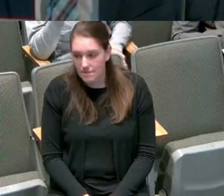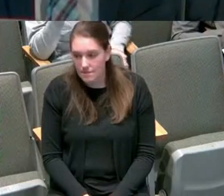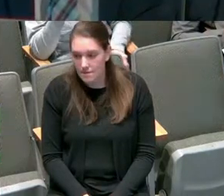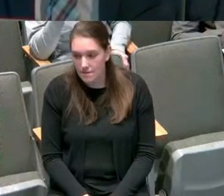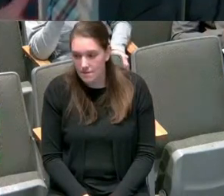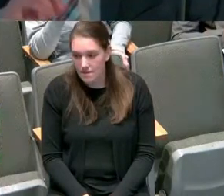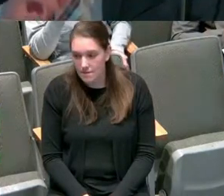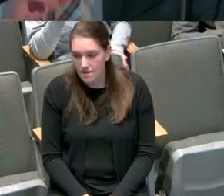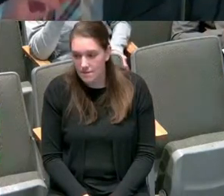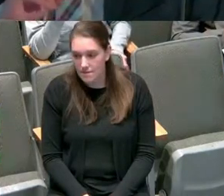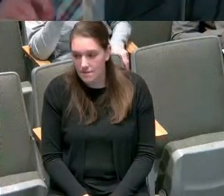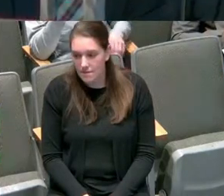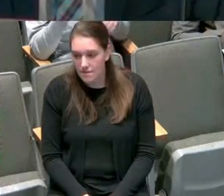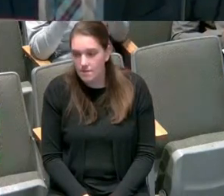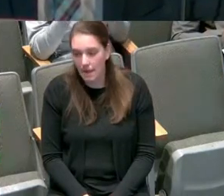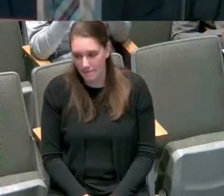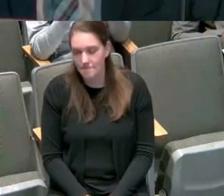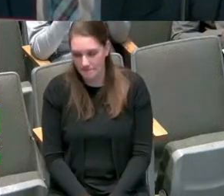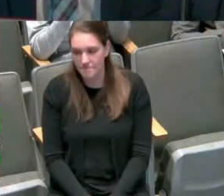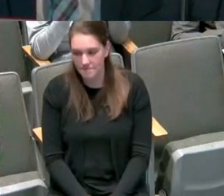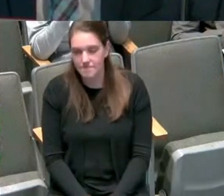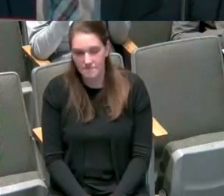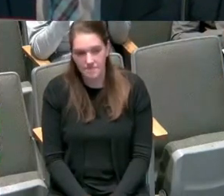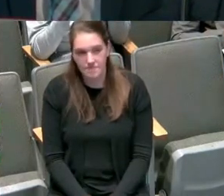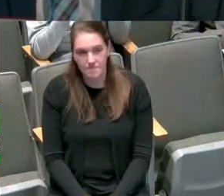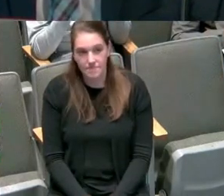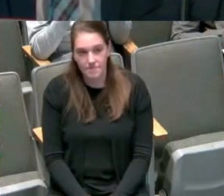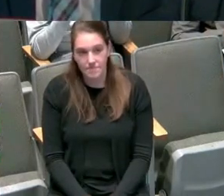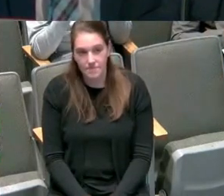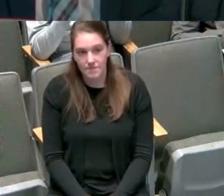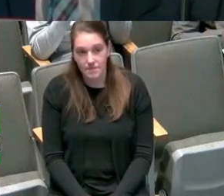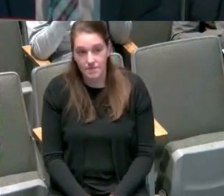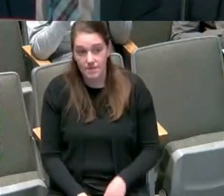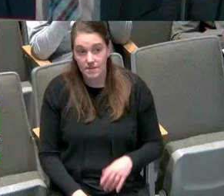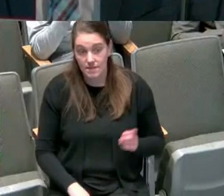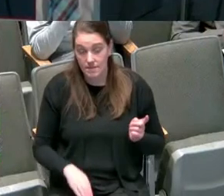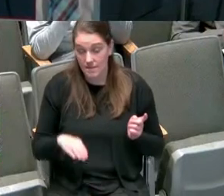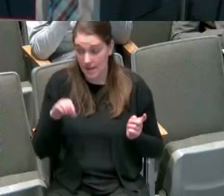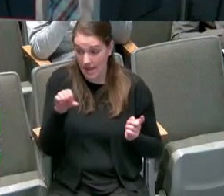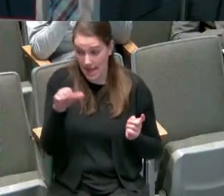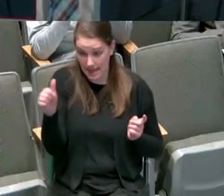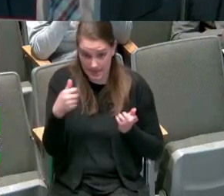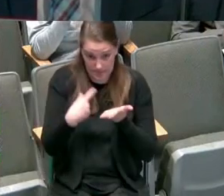so is there any discussion about article 20.